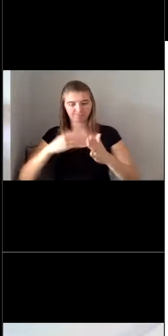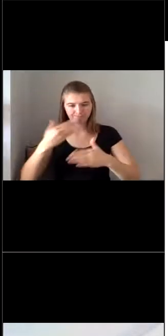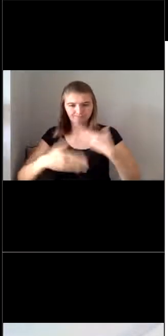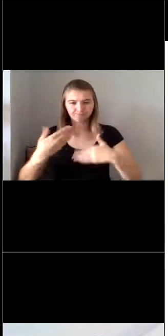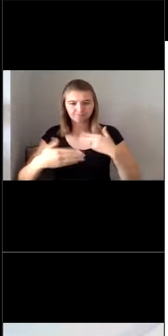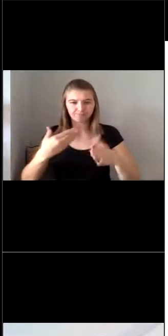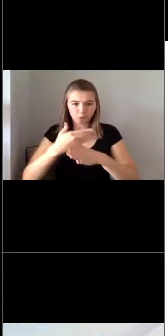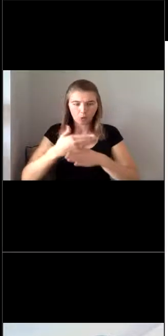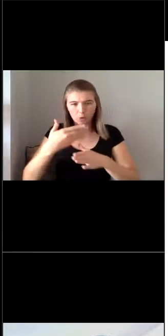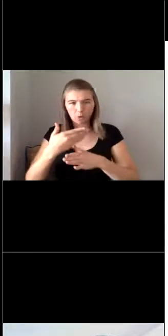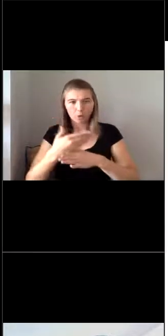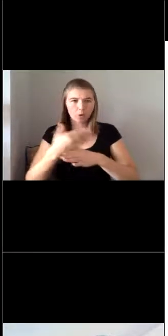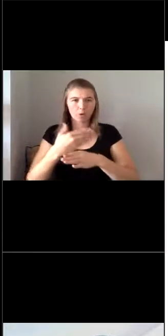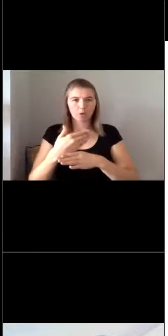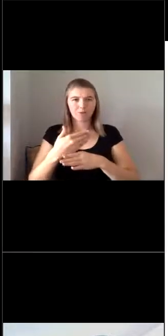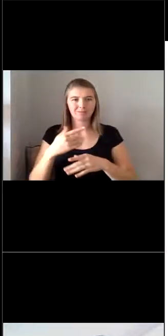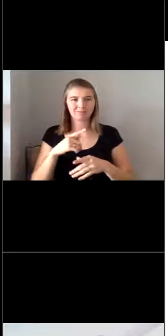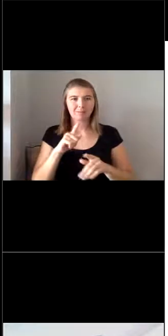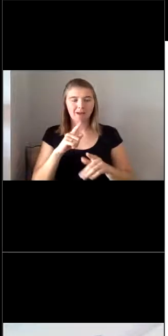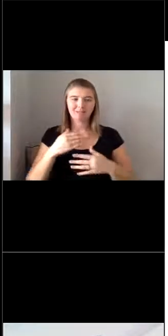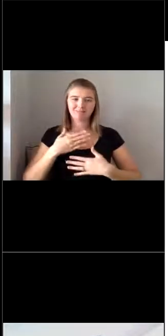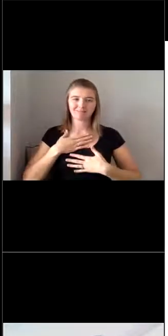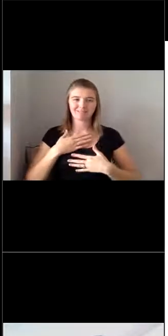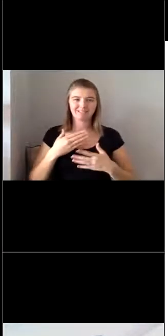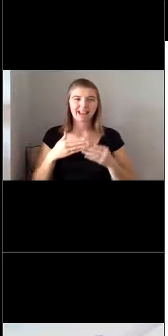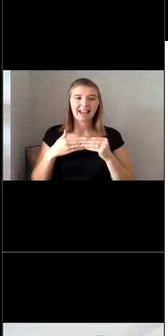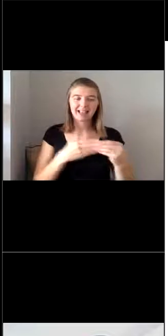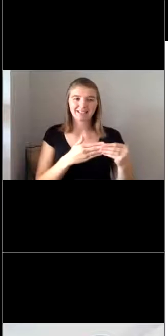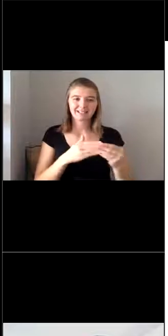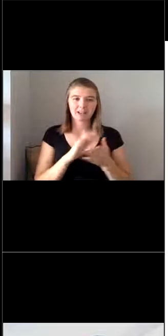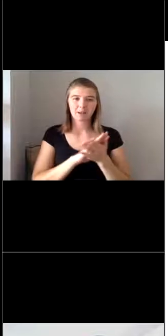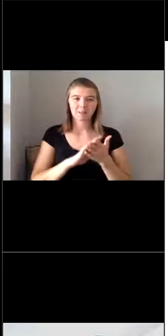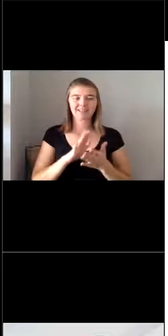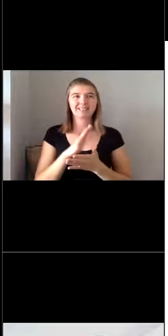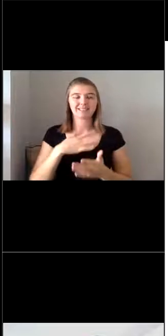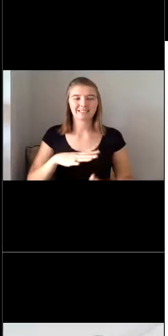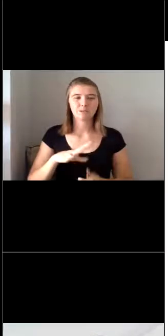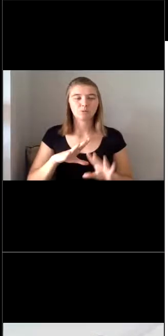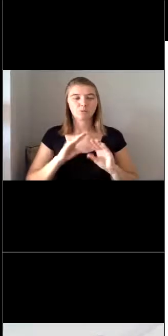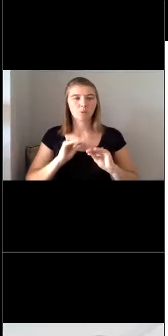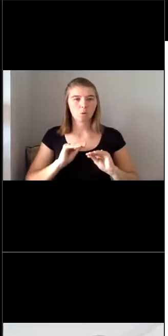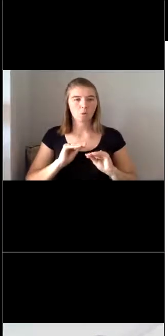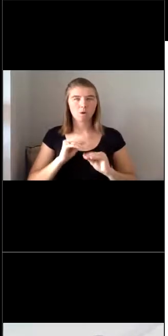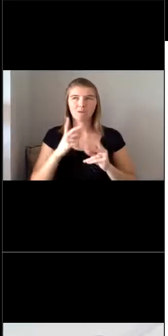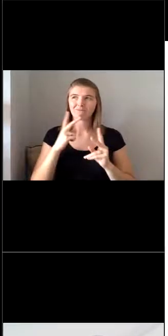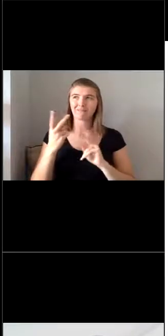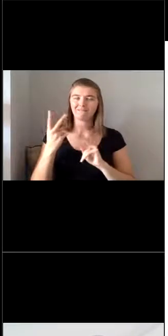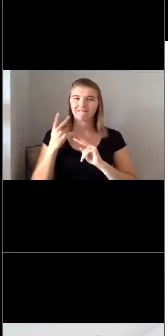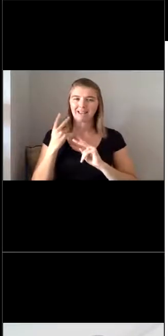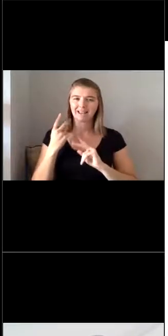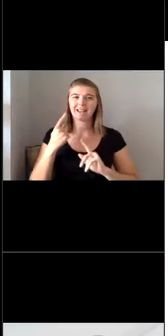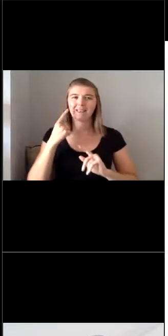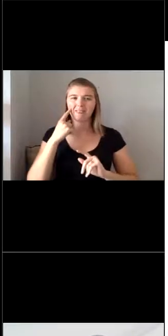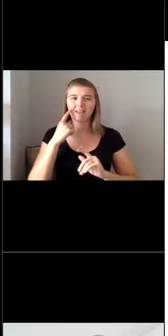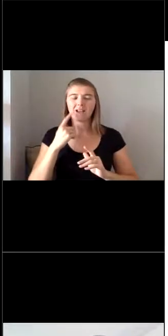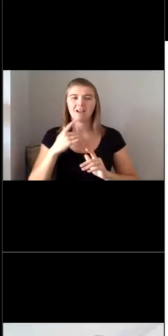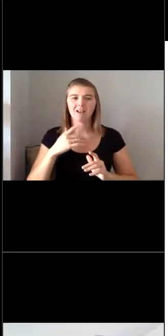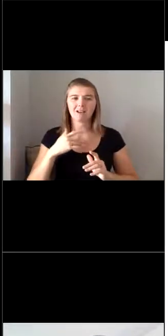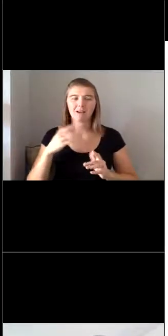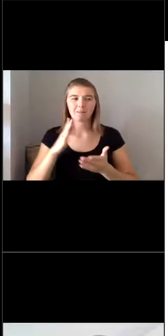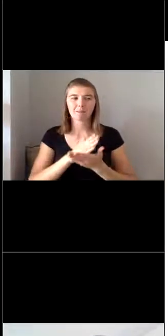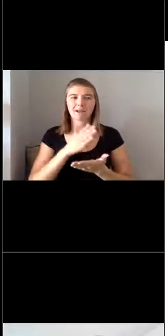focus. But I would, as a leader, always say that take a moment to reflect and pause and ensure that we do